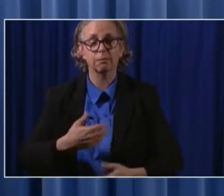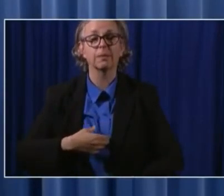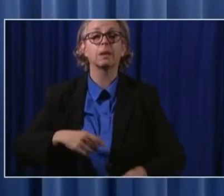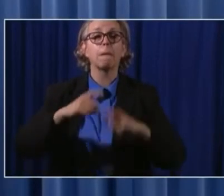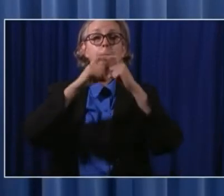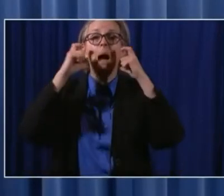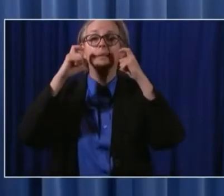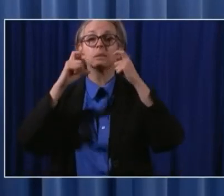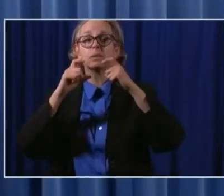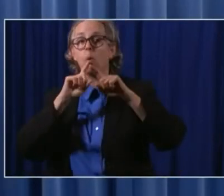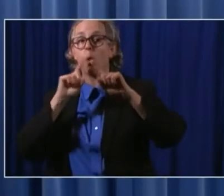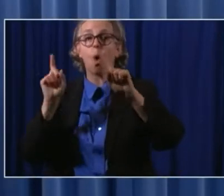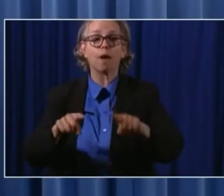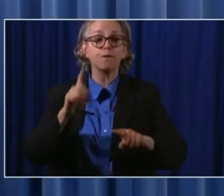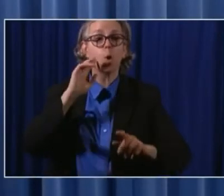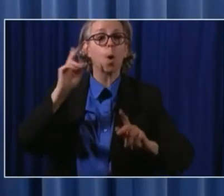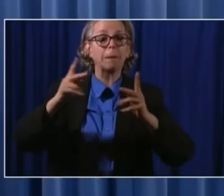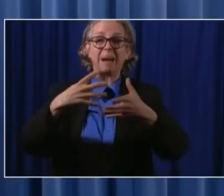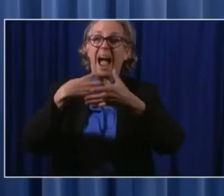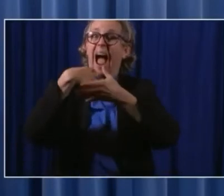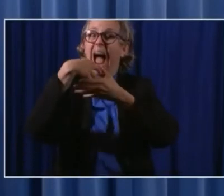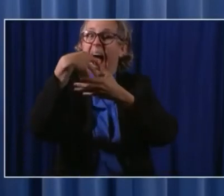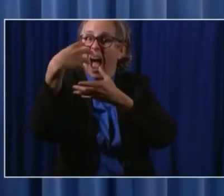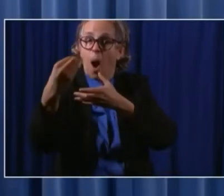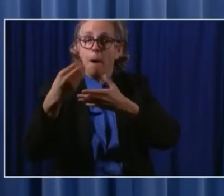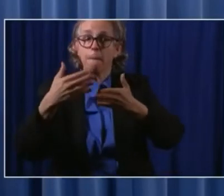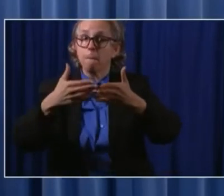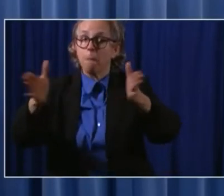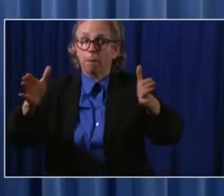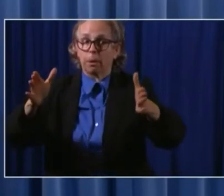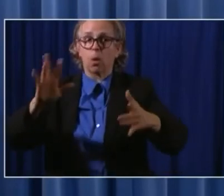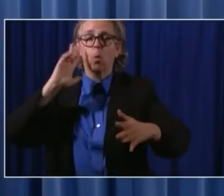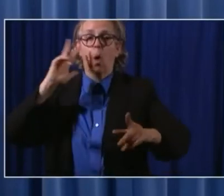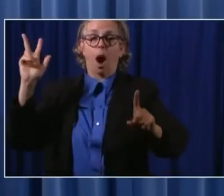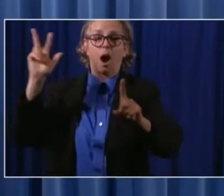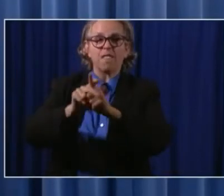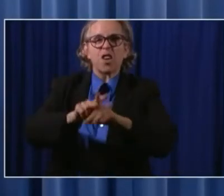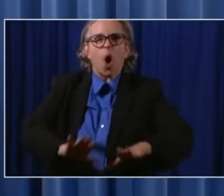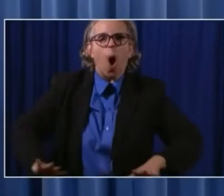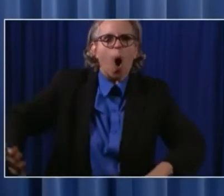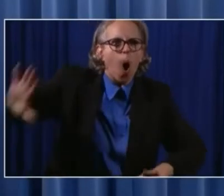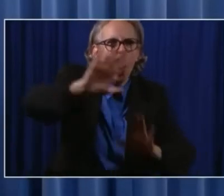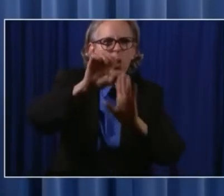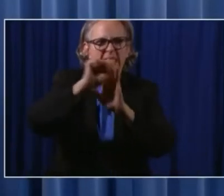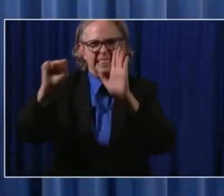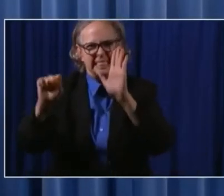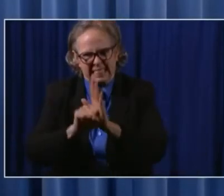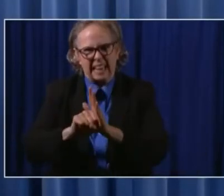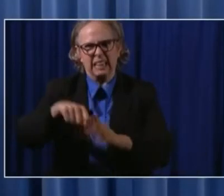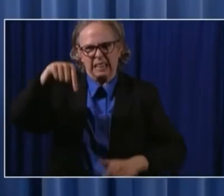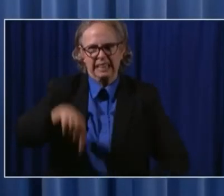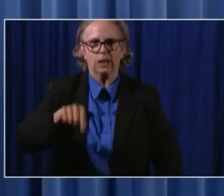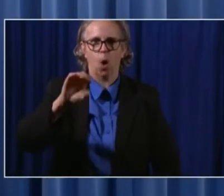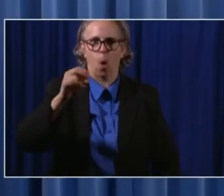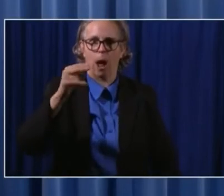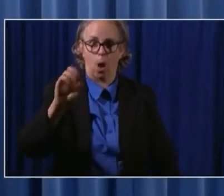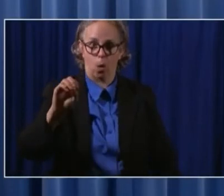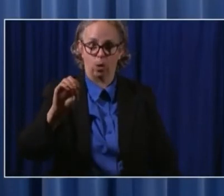public will be extended throughout the state of Ohio. So again, that will be at 6 o'clock tomorrow night. Every county in the state